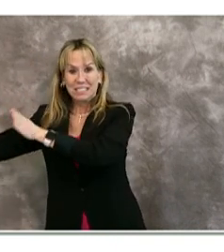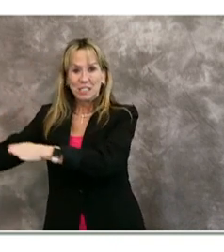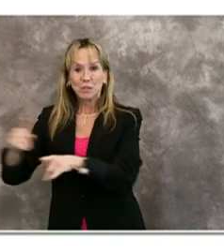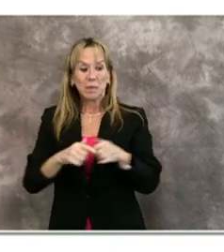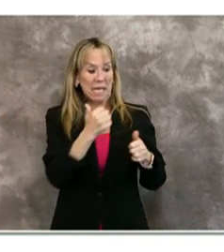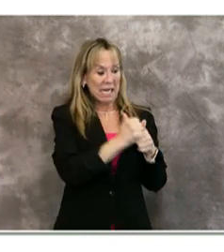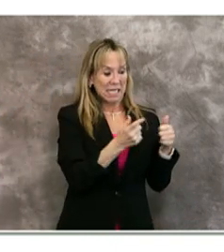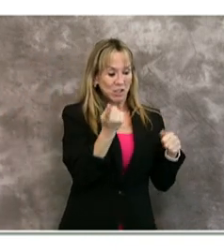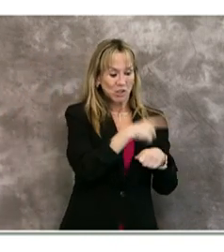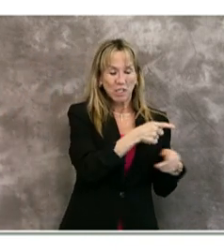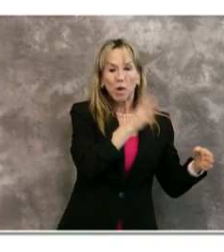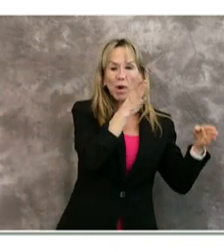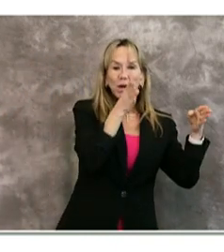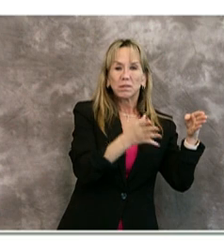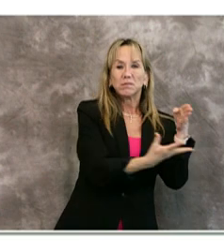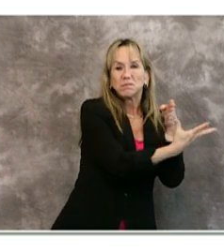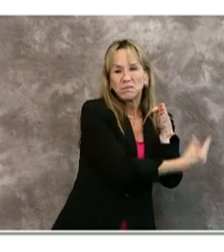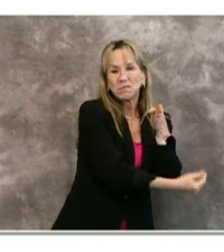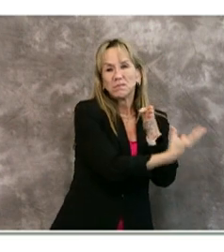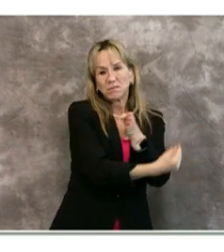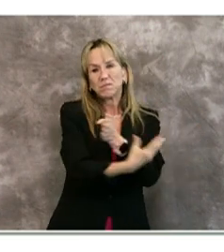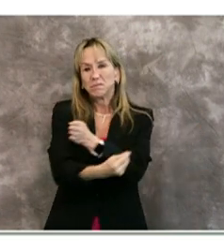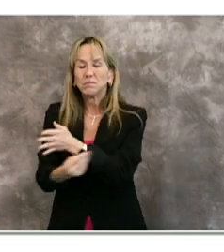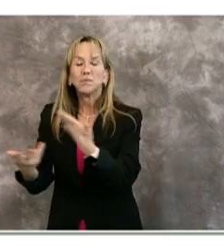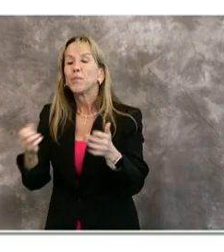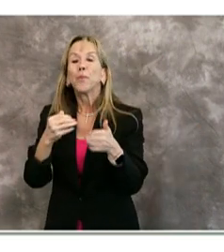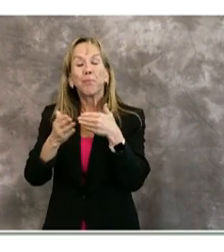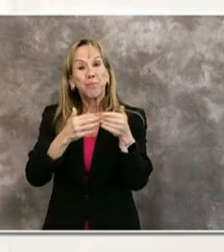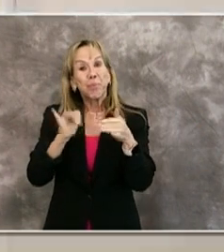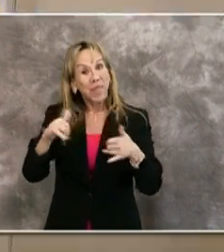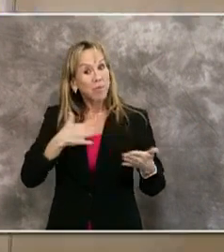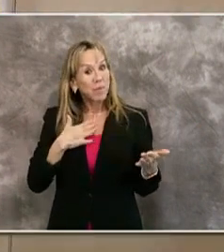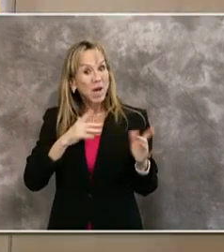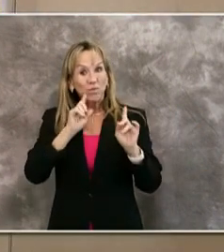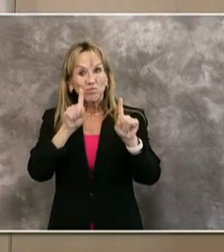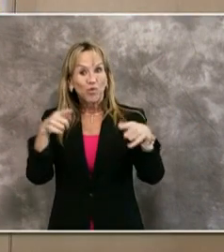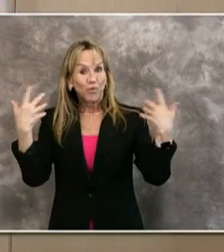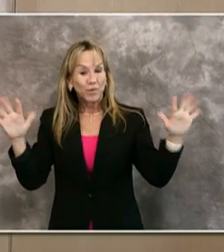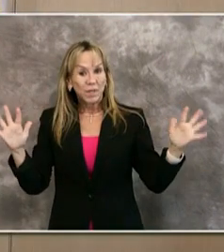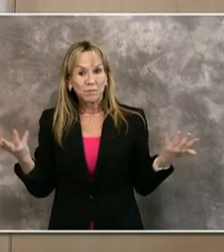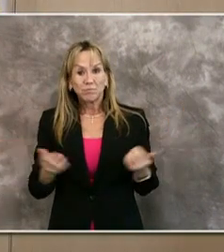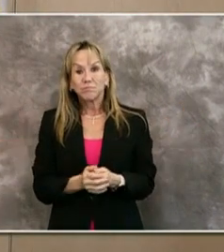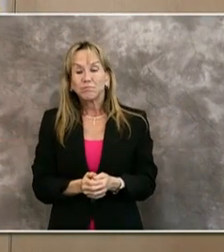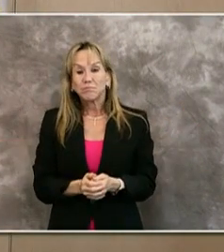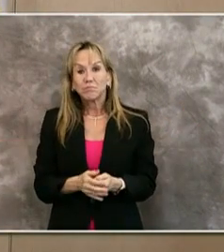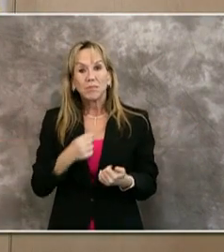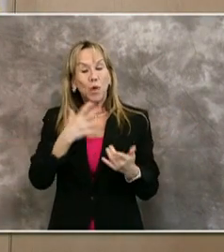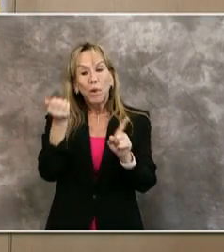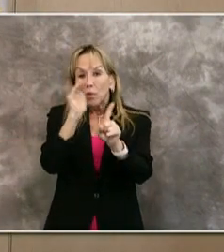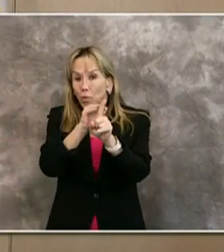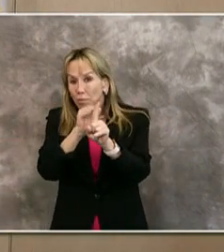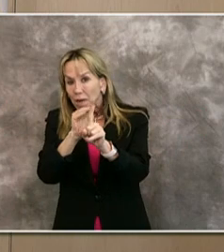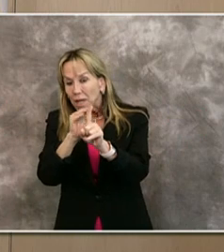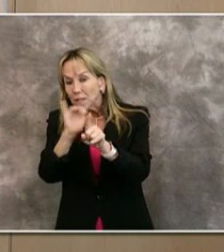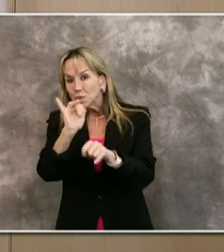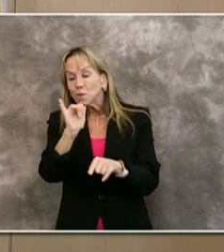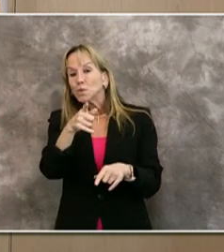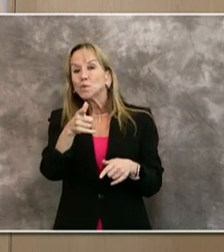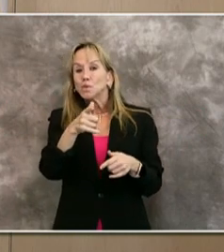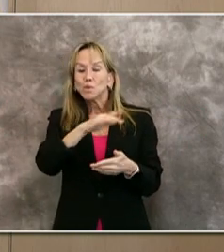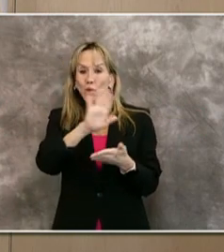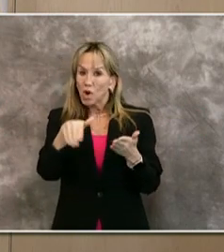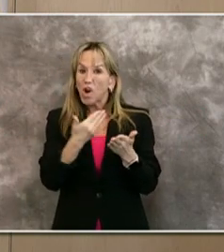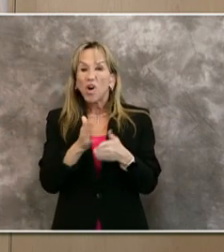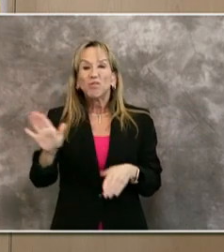spoken of. I think that concludes my report, and I would just like to remind everyone that everyone has